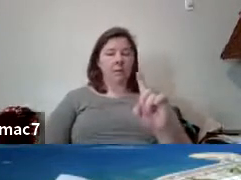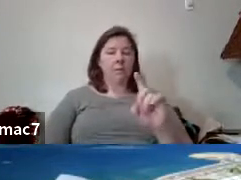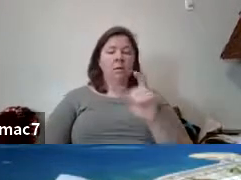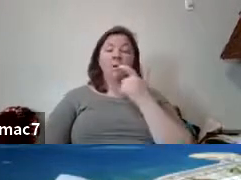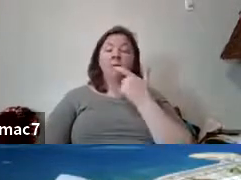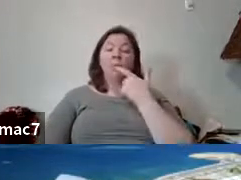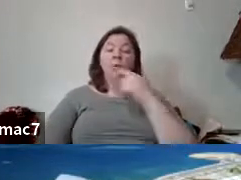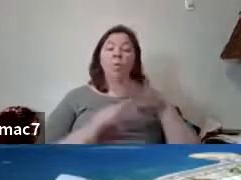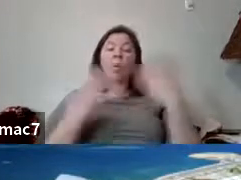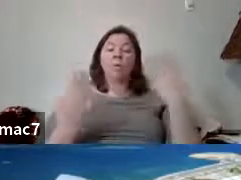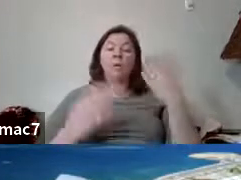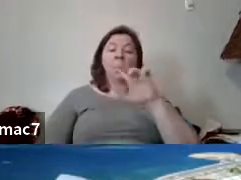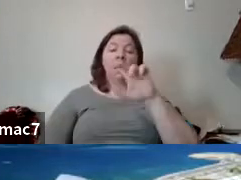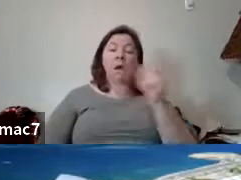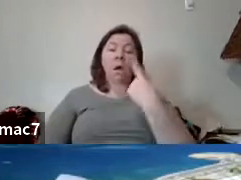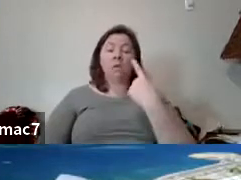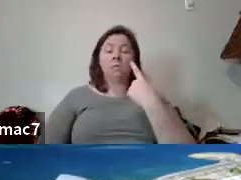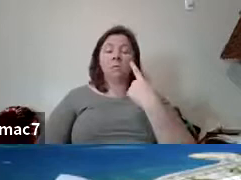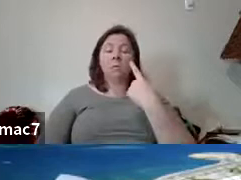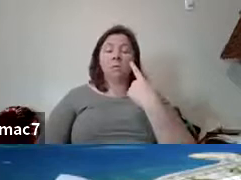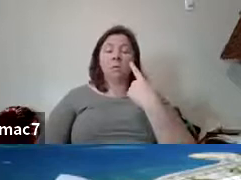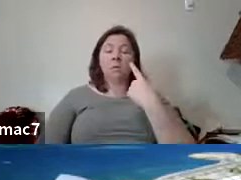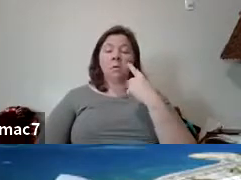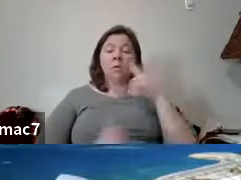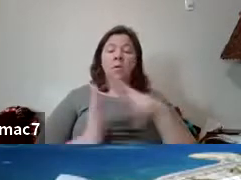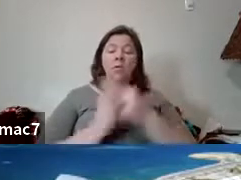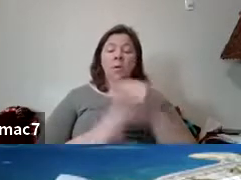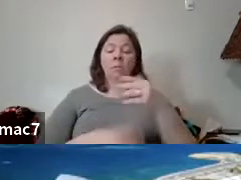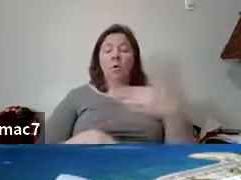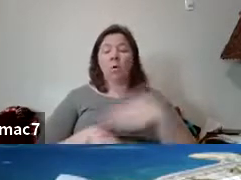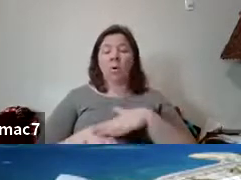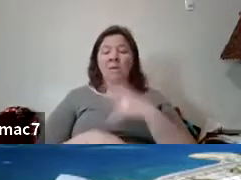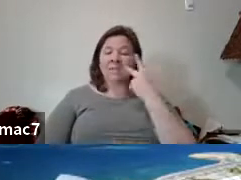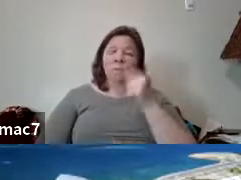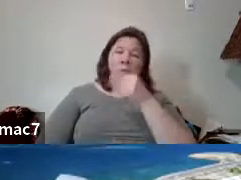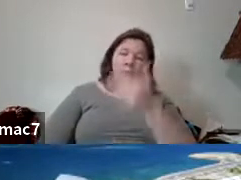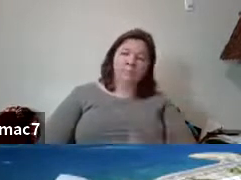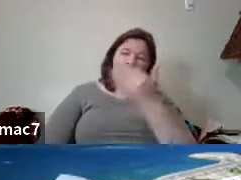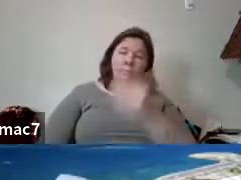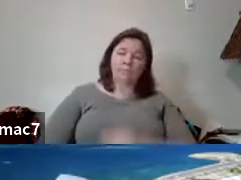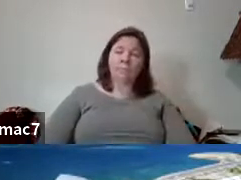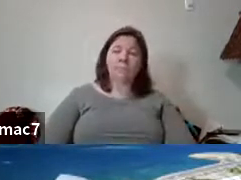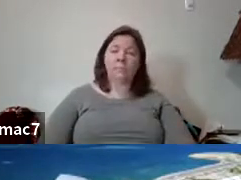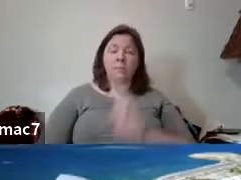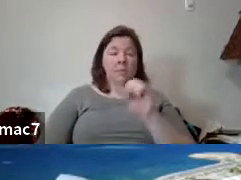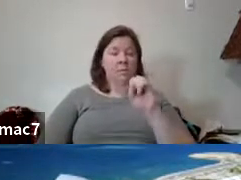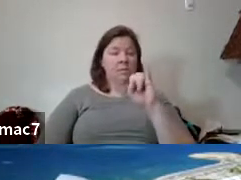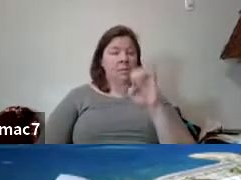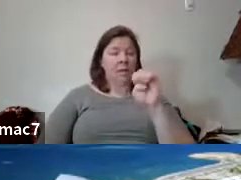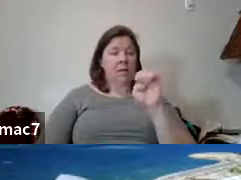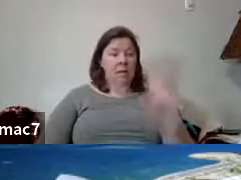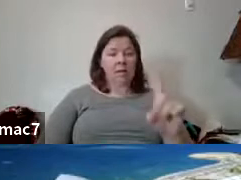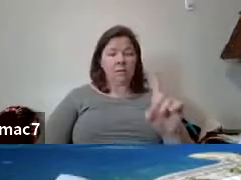your question. If you can, put your video on so that they can see who you are. Syed, are you